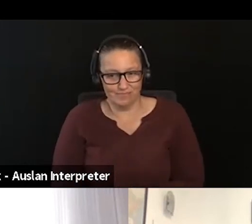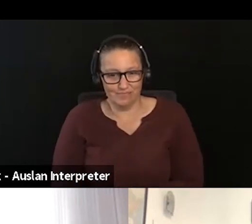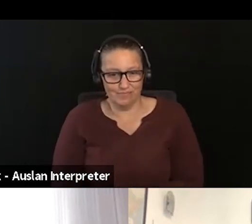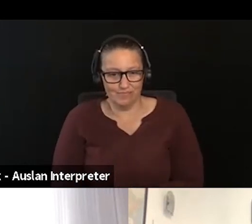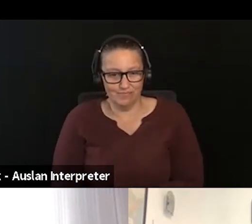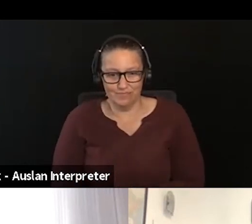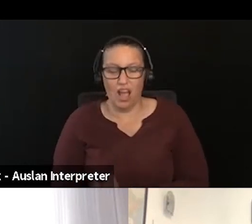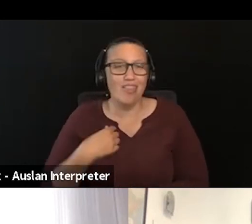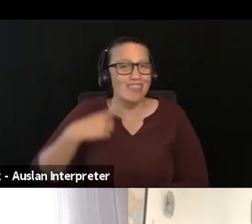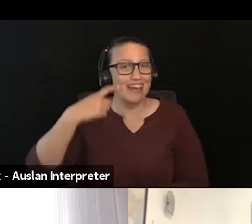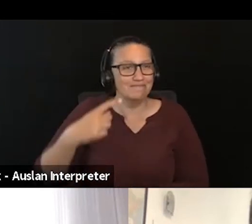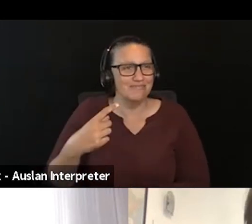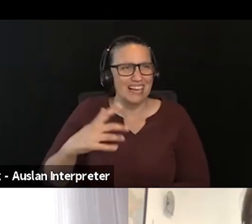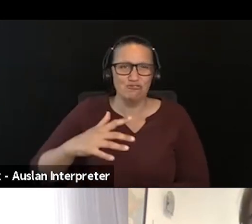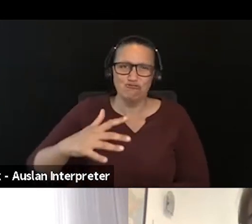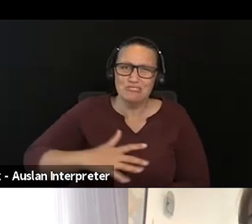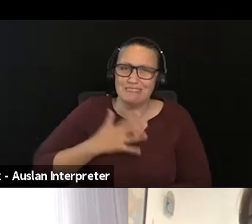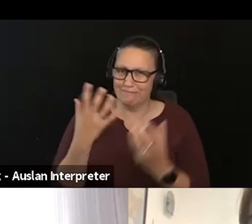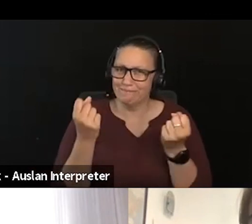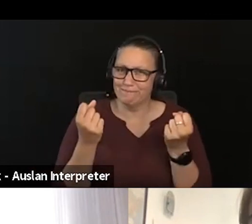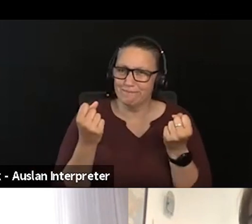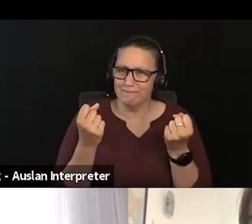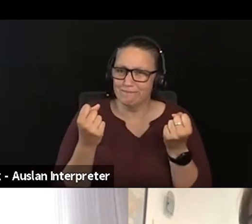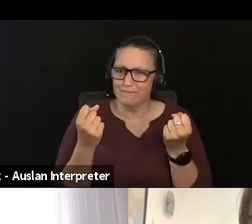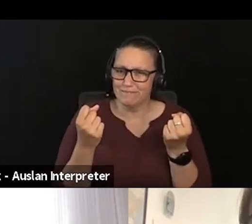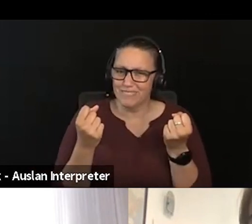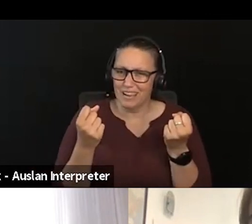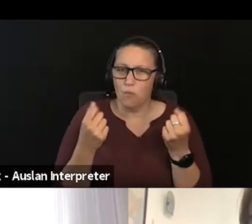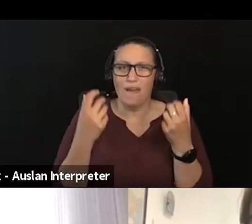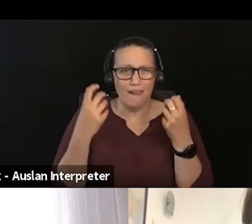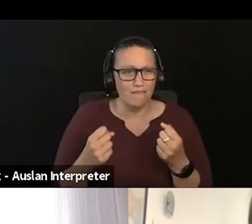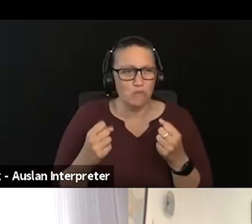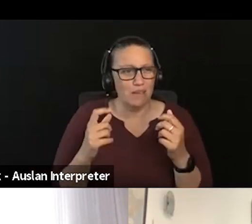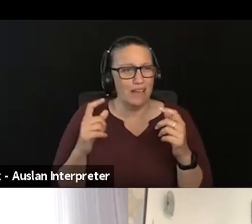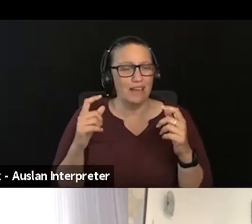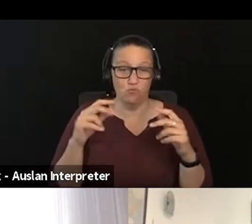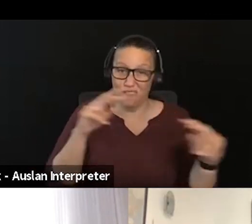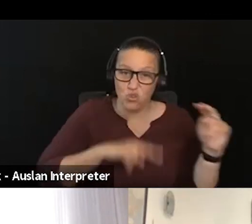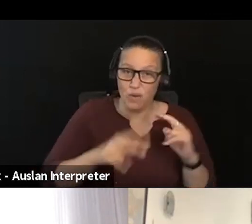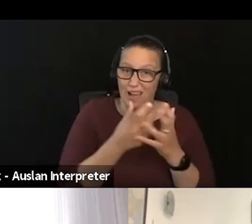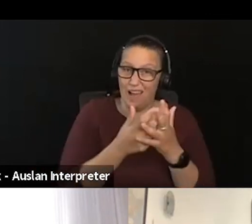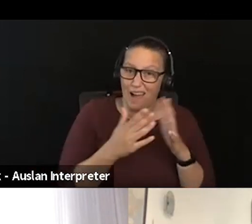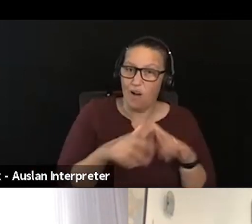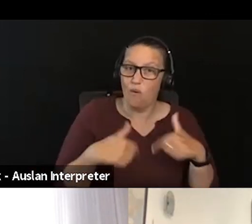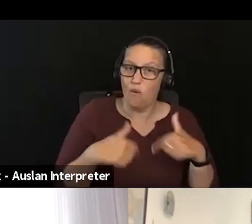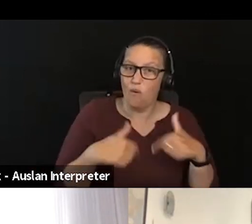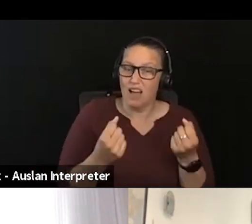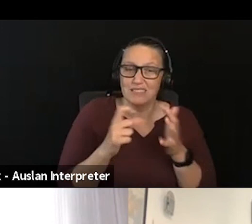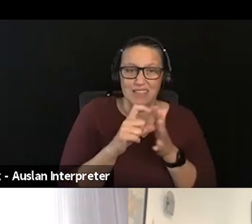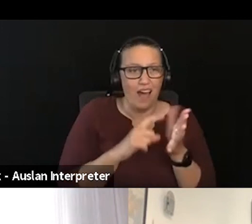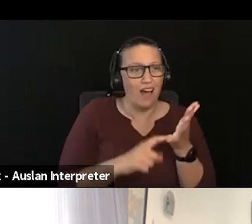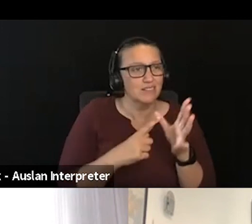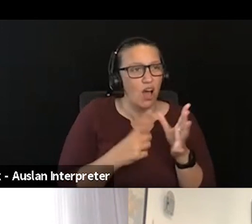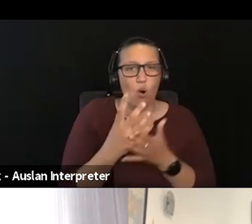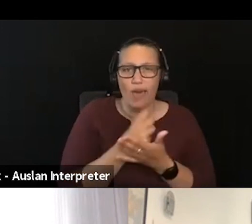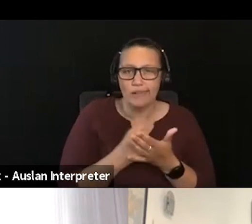I think everyone does sort of acknowledge that we do need to kind of be reviewing how these data are collected and even the level of detail. So I think even